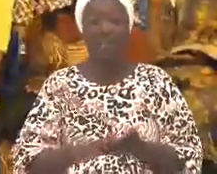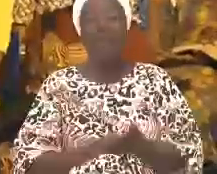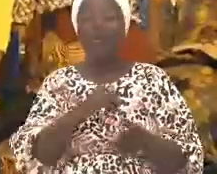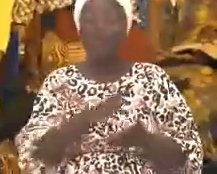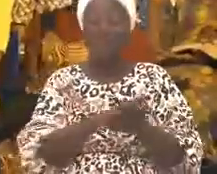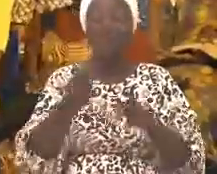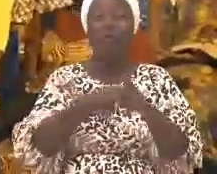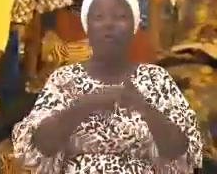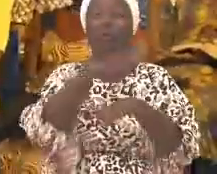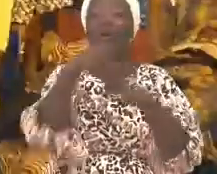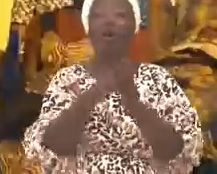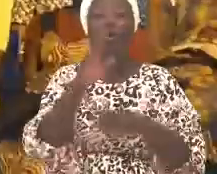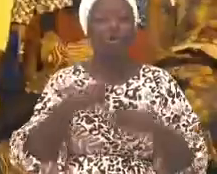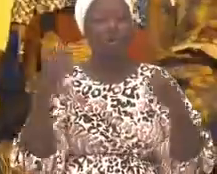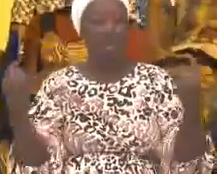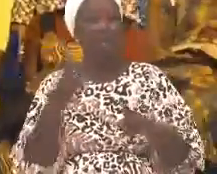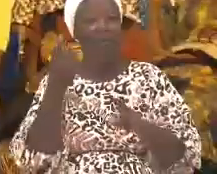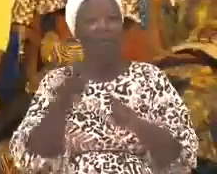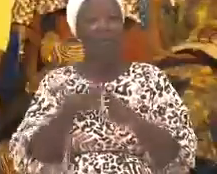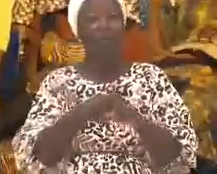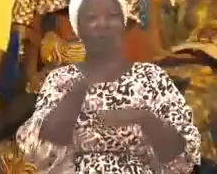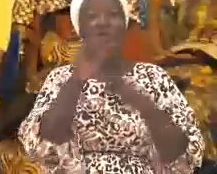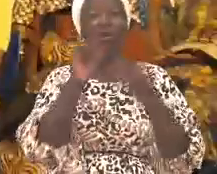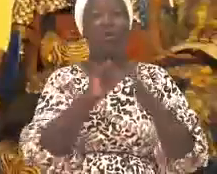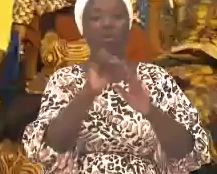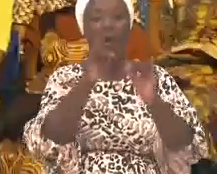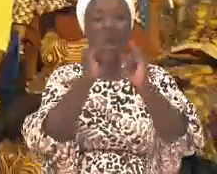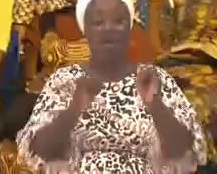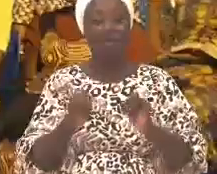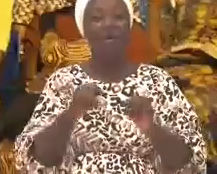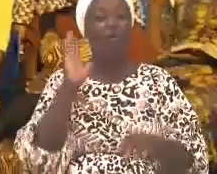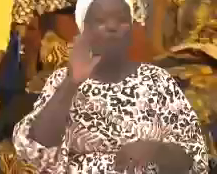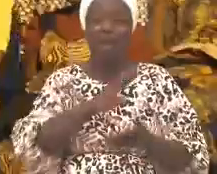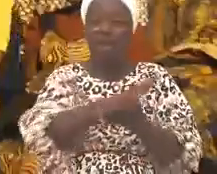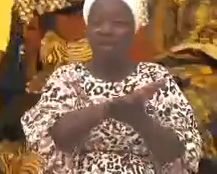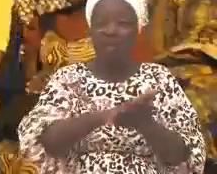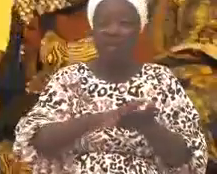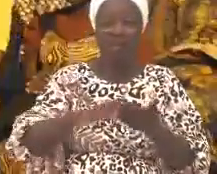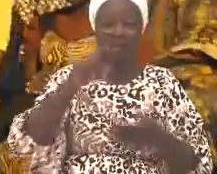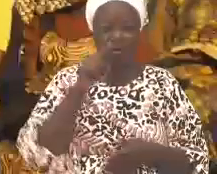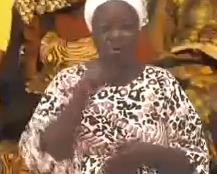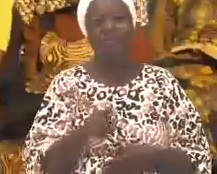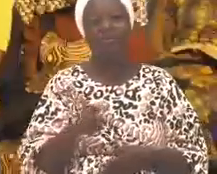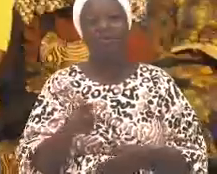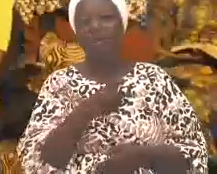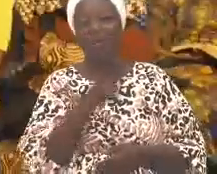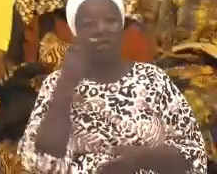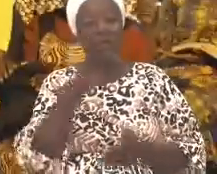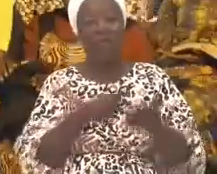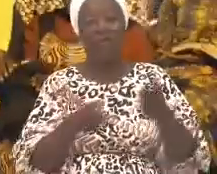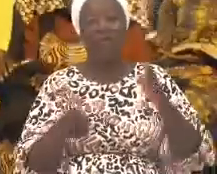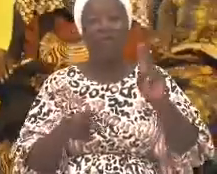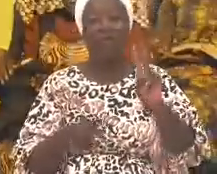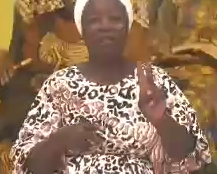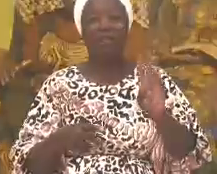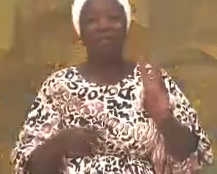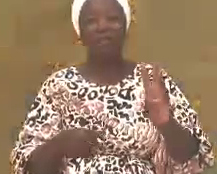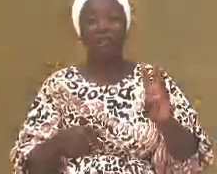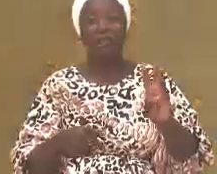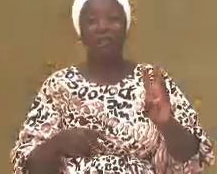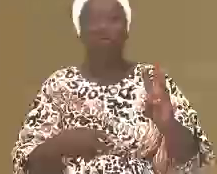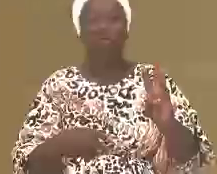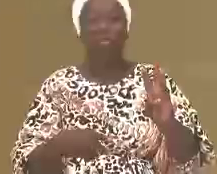from all your idols will I cleanse you. Look at this in verse 26. Verse 26 is still saying,